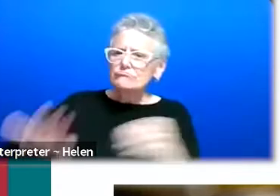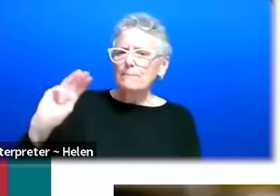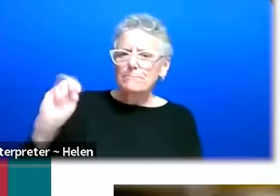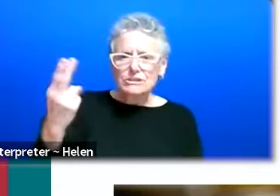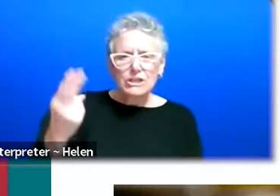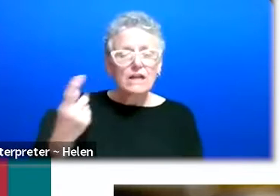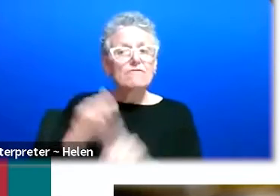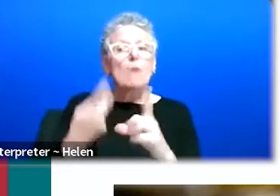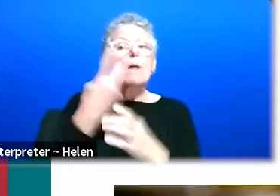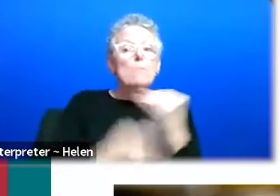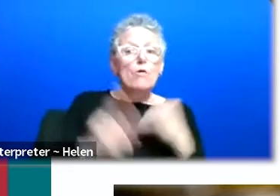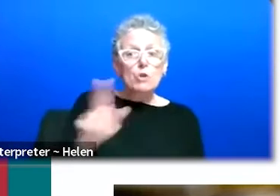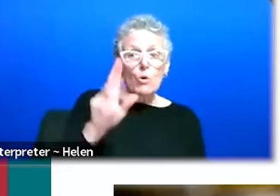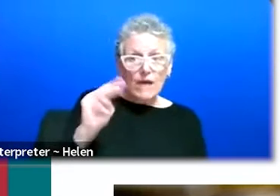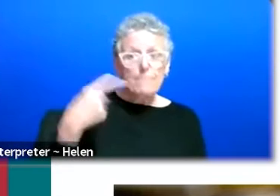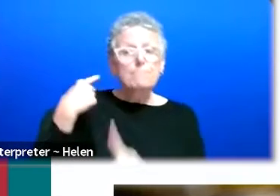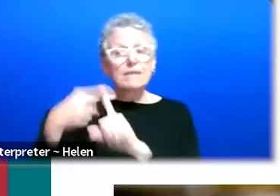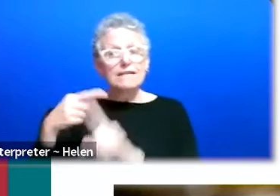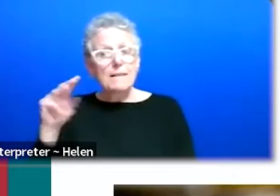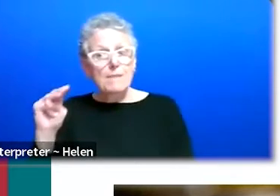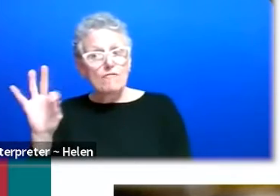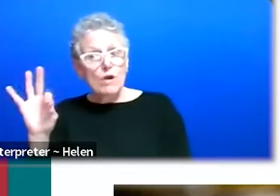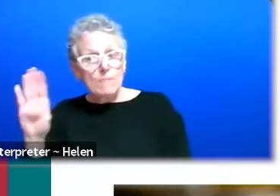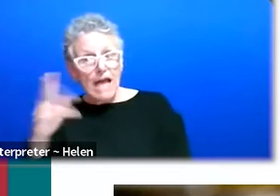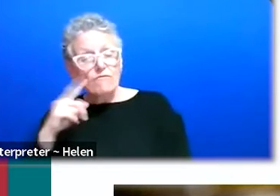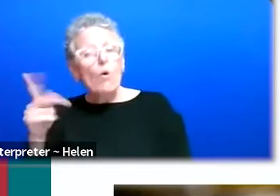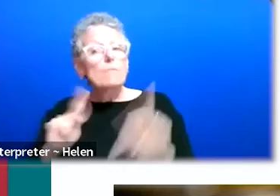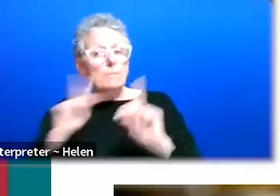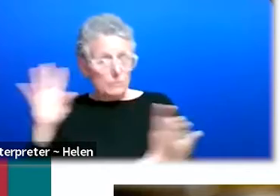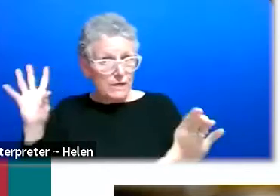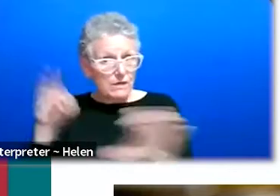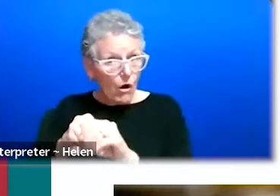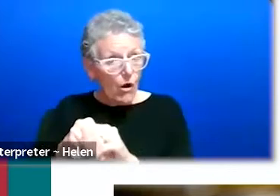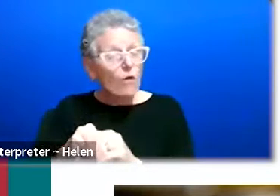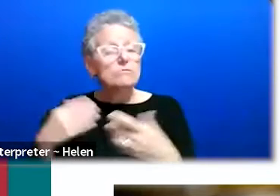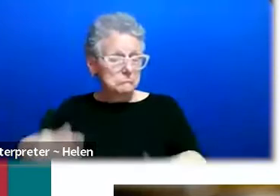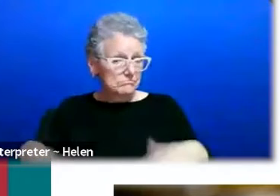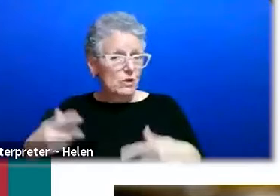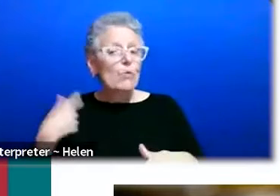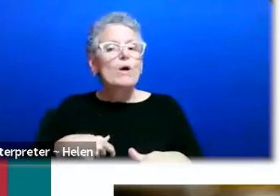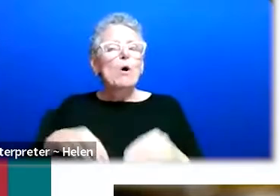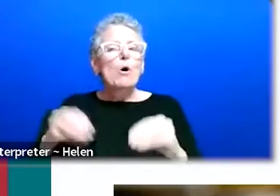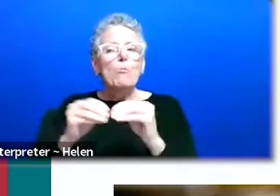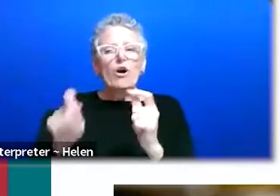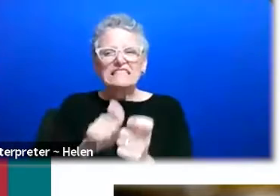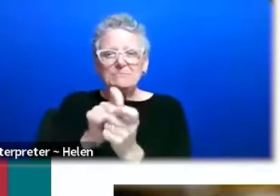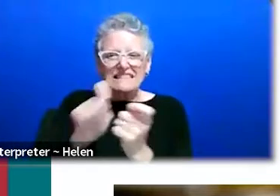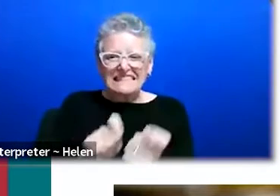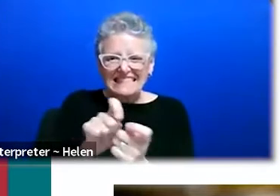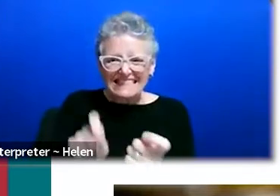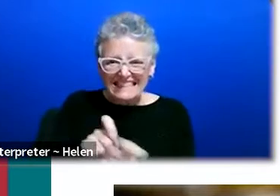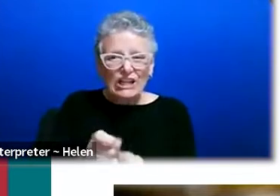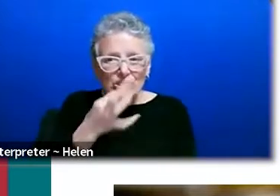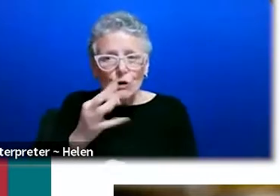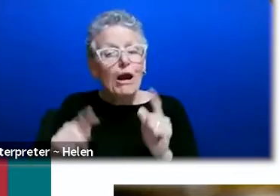both University of Michigan and Mary Free Bed to get involved. We'll get into some more of the nitty gritty in a little bit, but